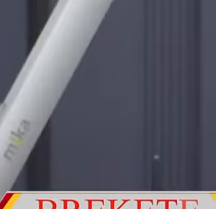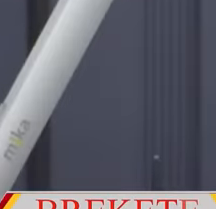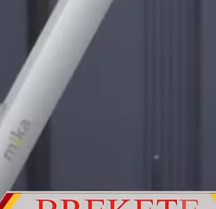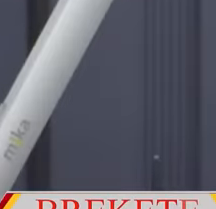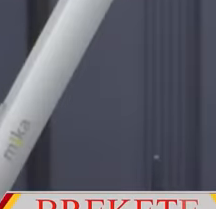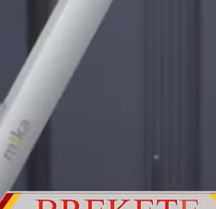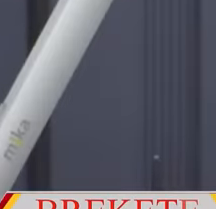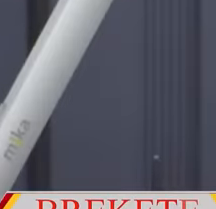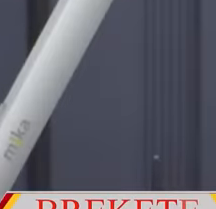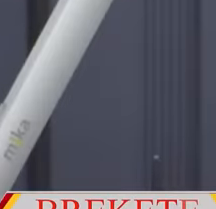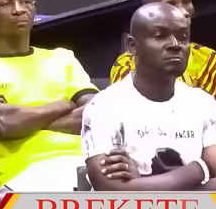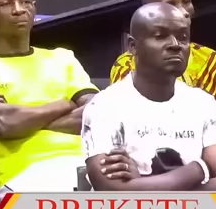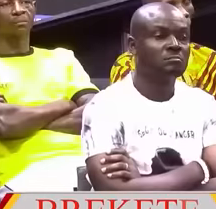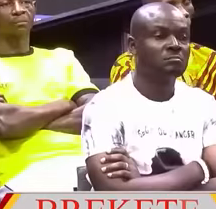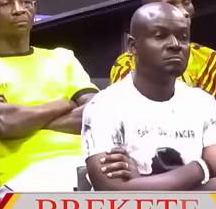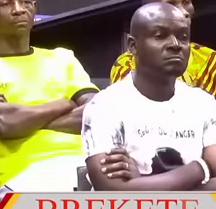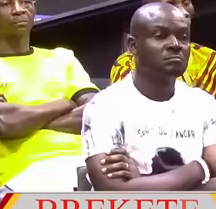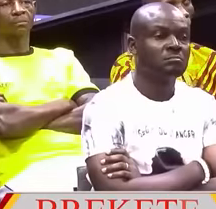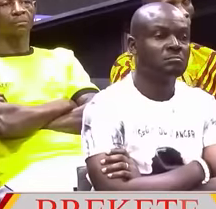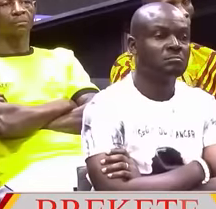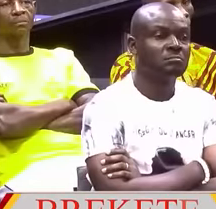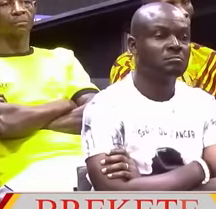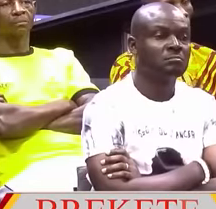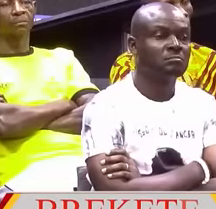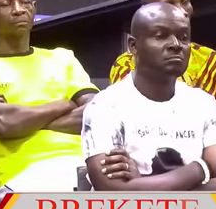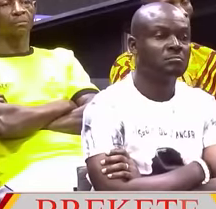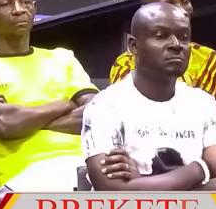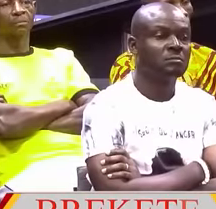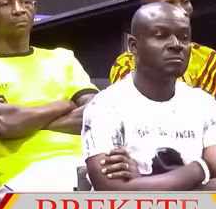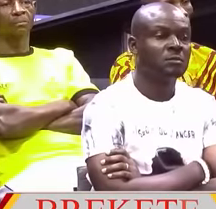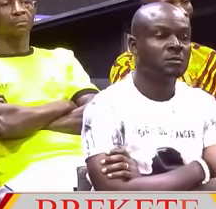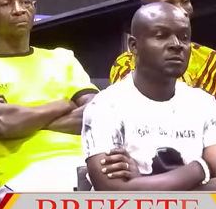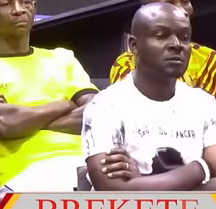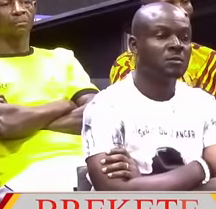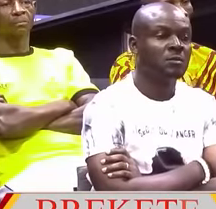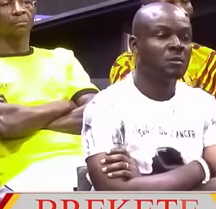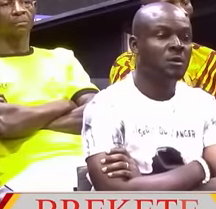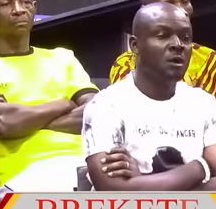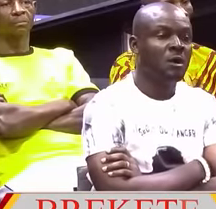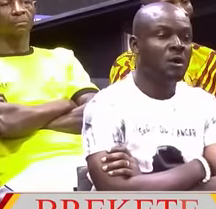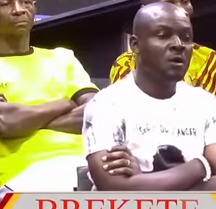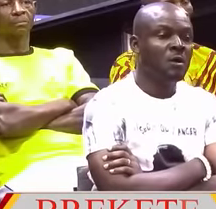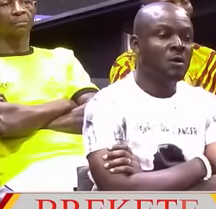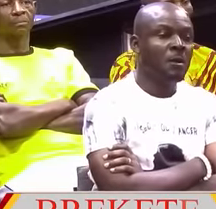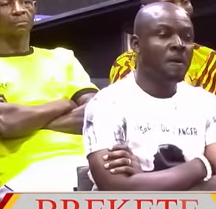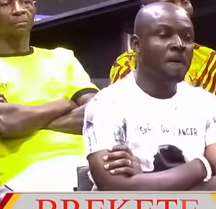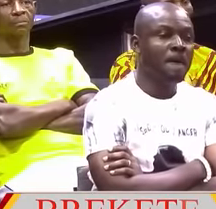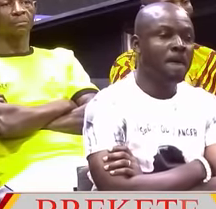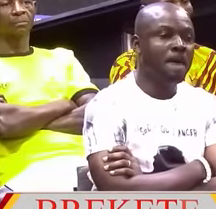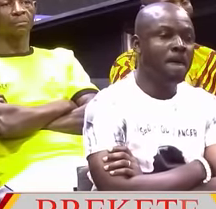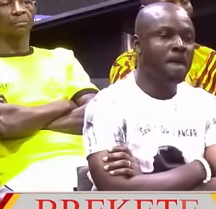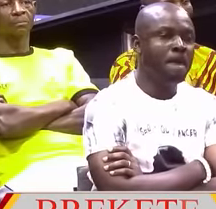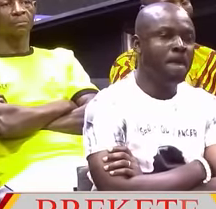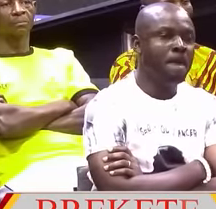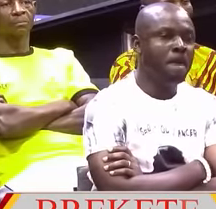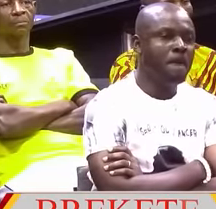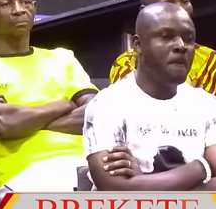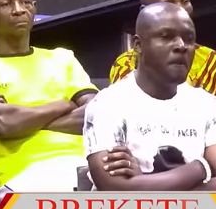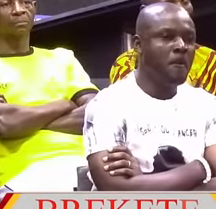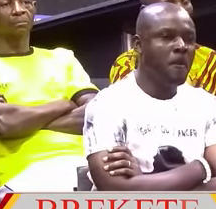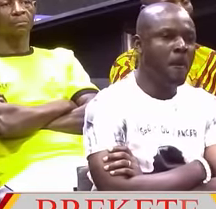Because of family enmity where they get since. You go lock the suki. Say the suki gate. They share